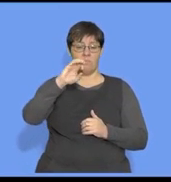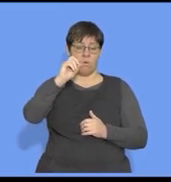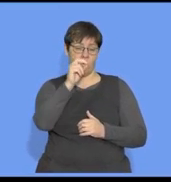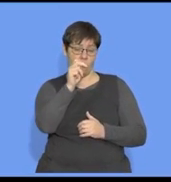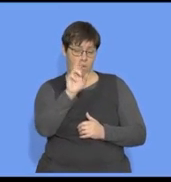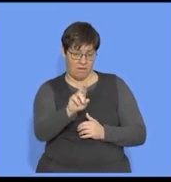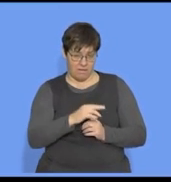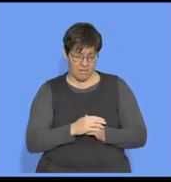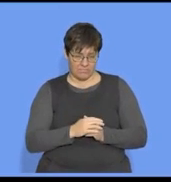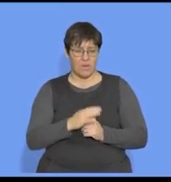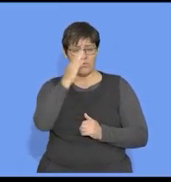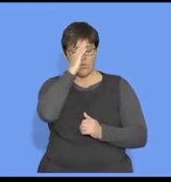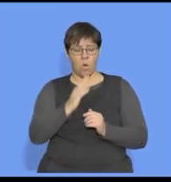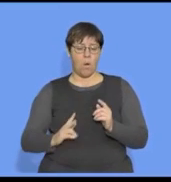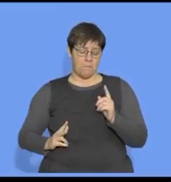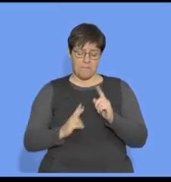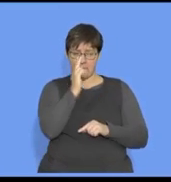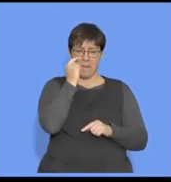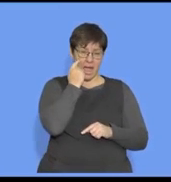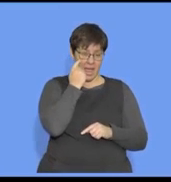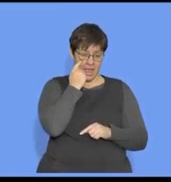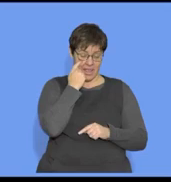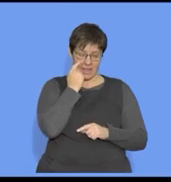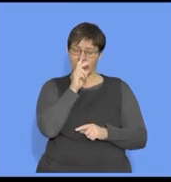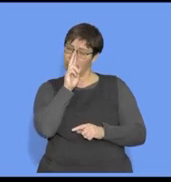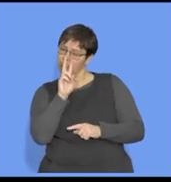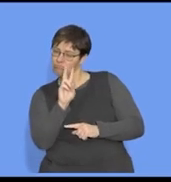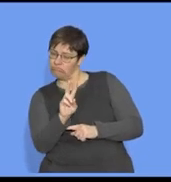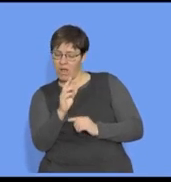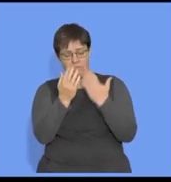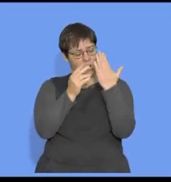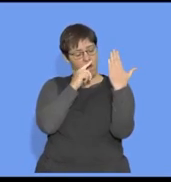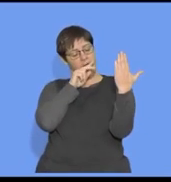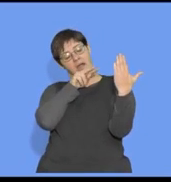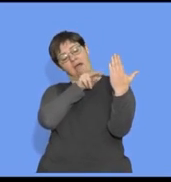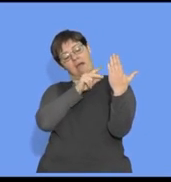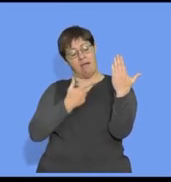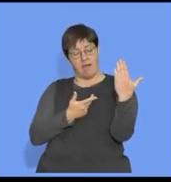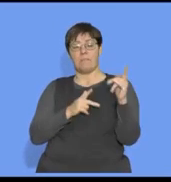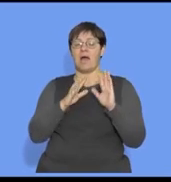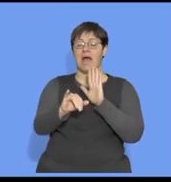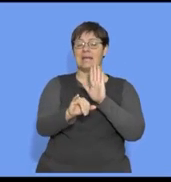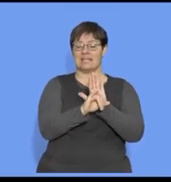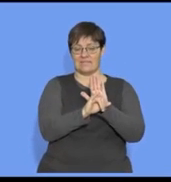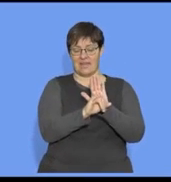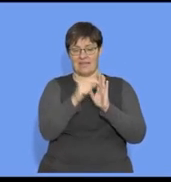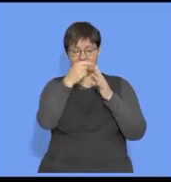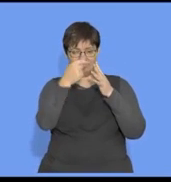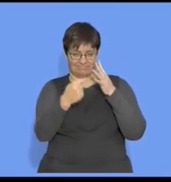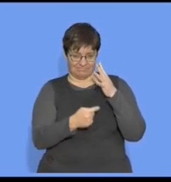So if you look at the cross-section of the eye and look at the eye when you look yourself in the mirror, you can identify all